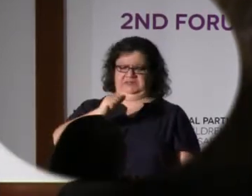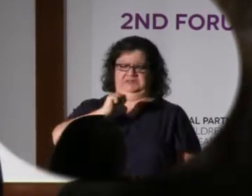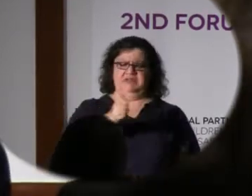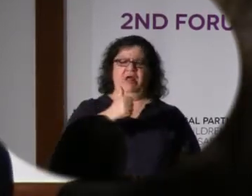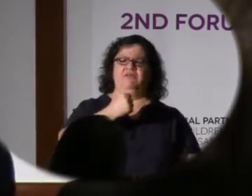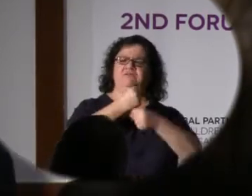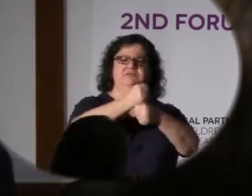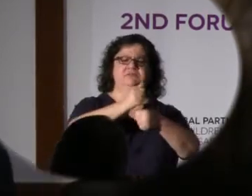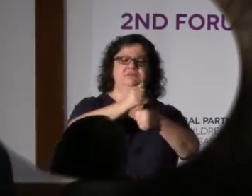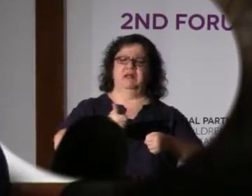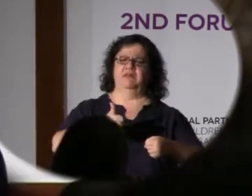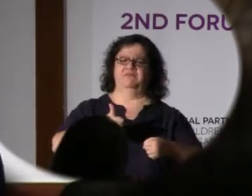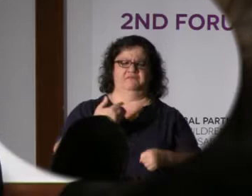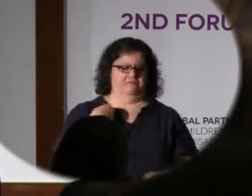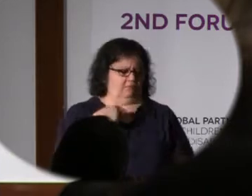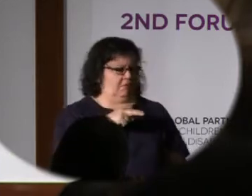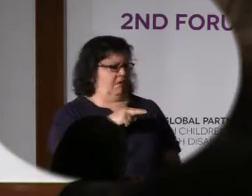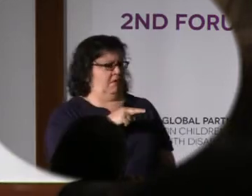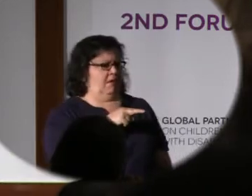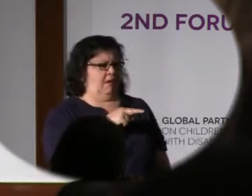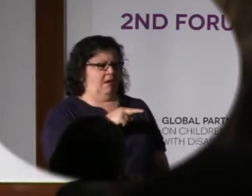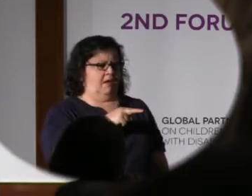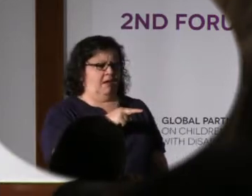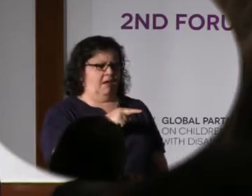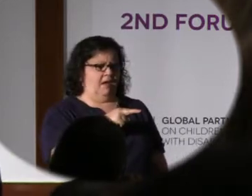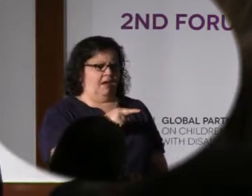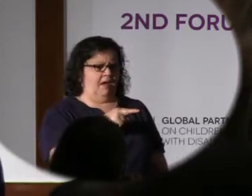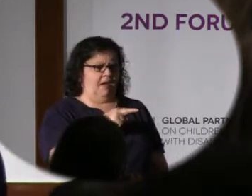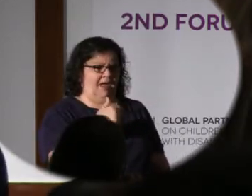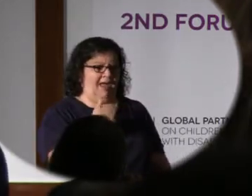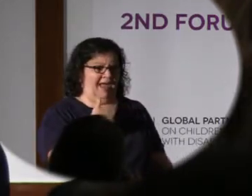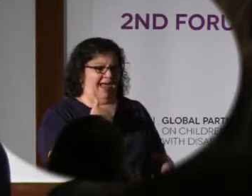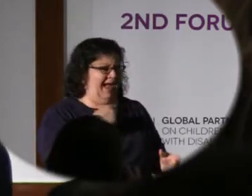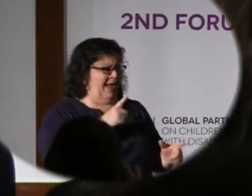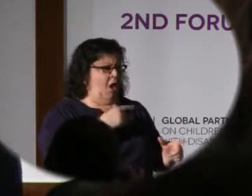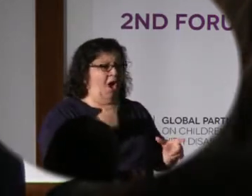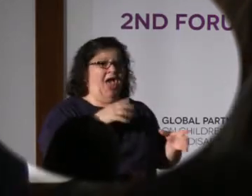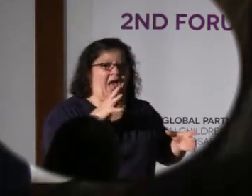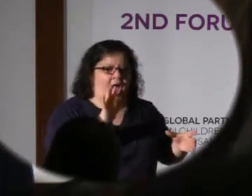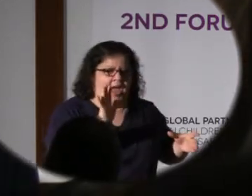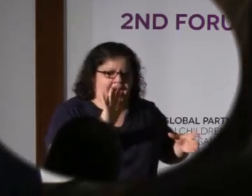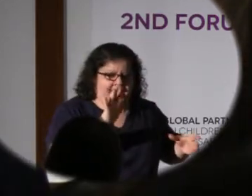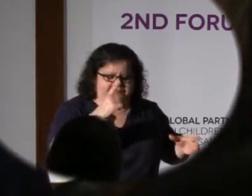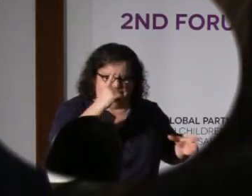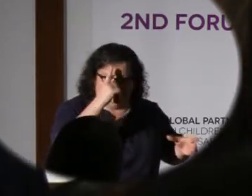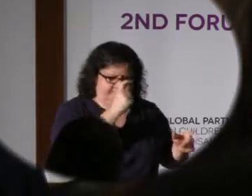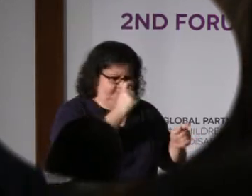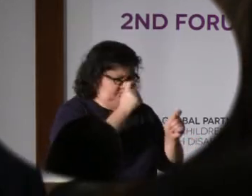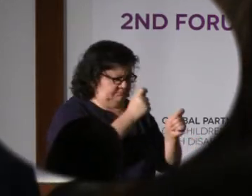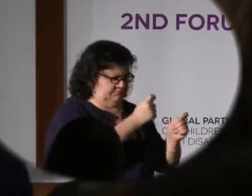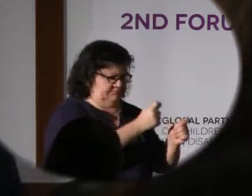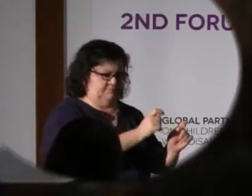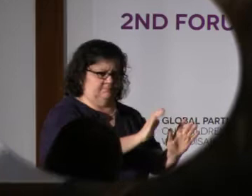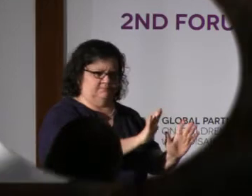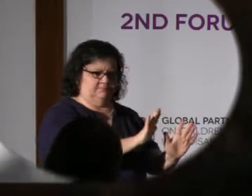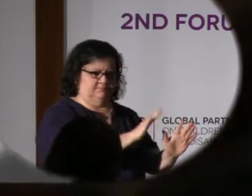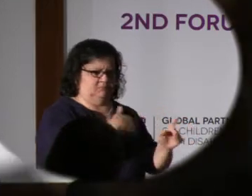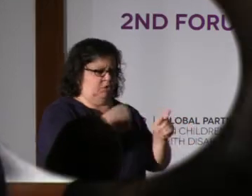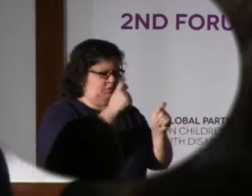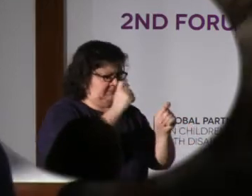to learn the hard way to remember what it means in practice. Sometimes I failed